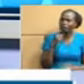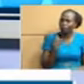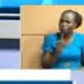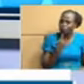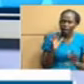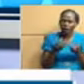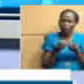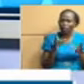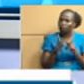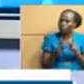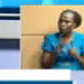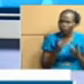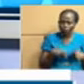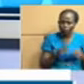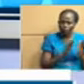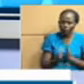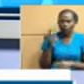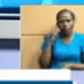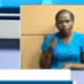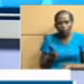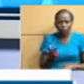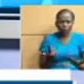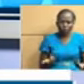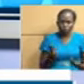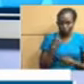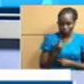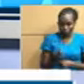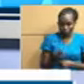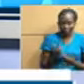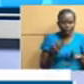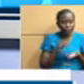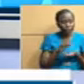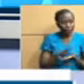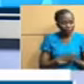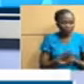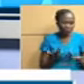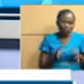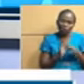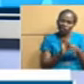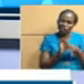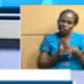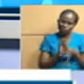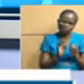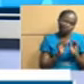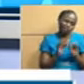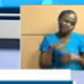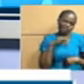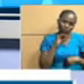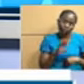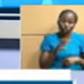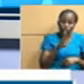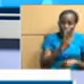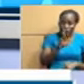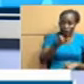people are we going to cater for? But looking at our data, you find lack of coordination. You find URSB, for example,